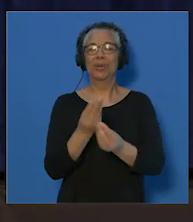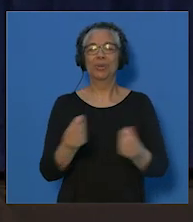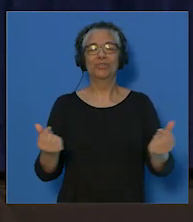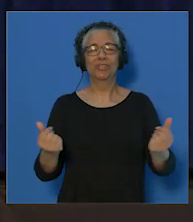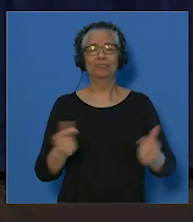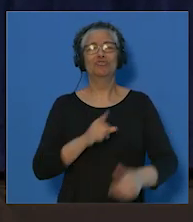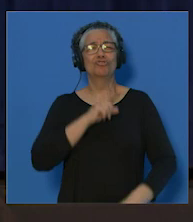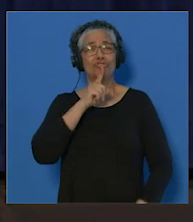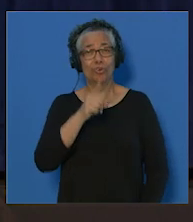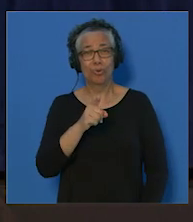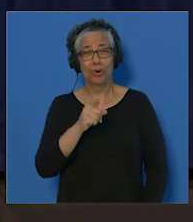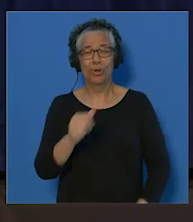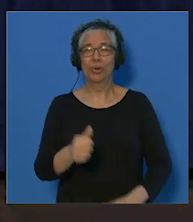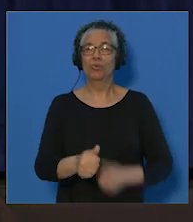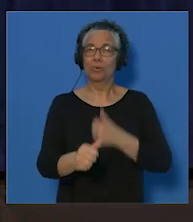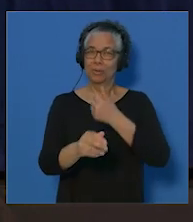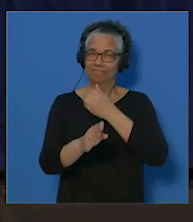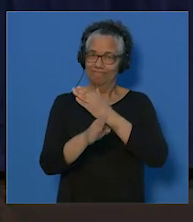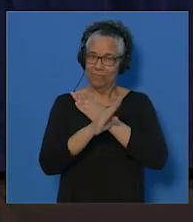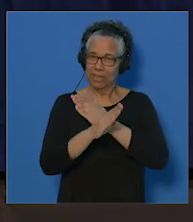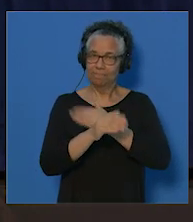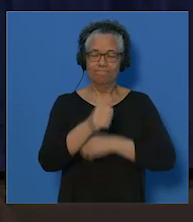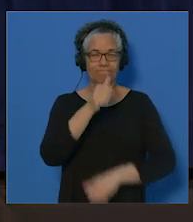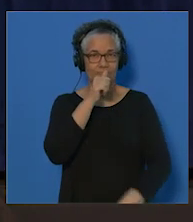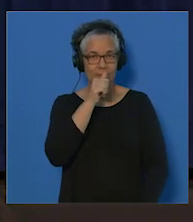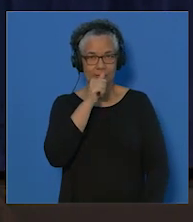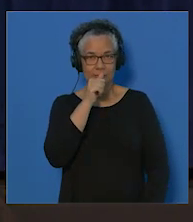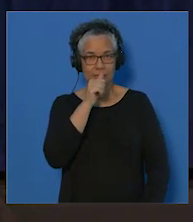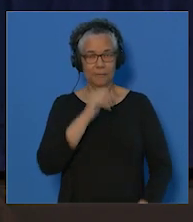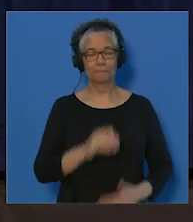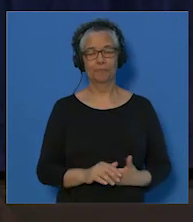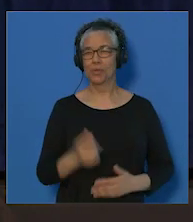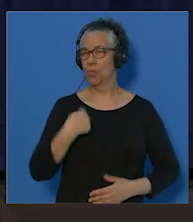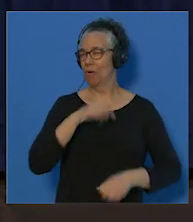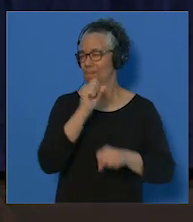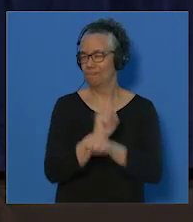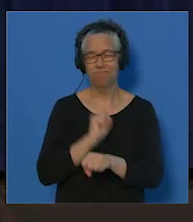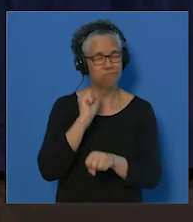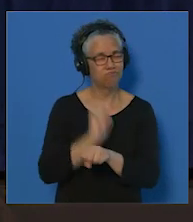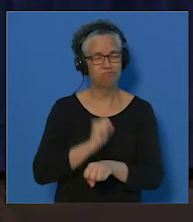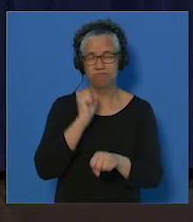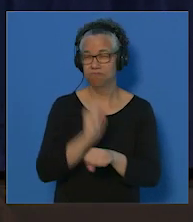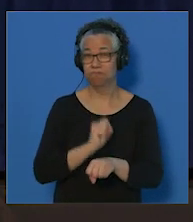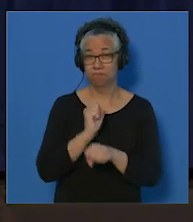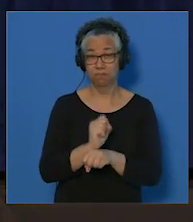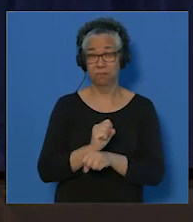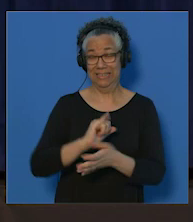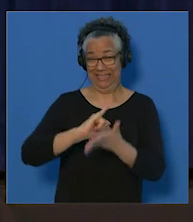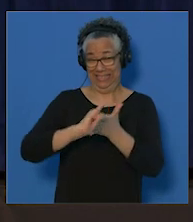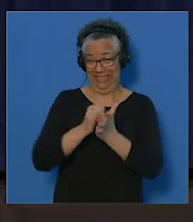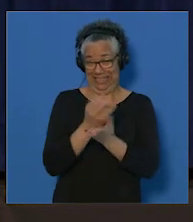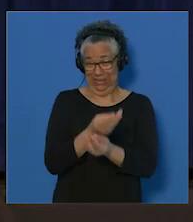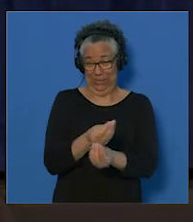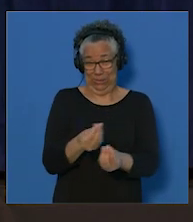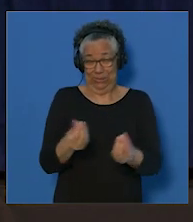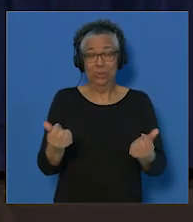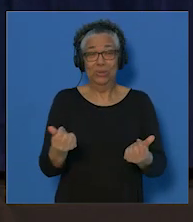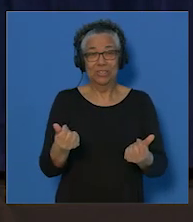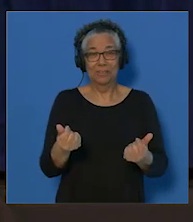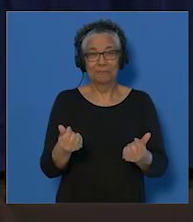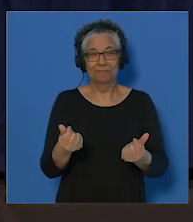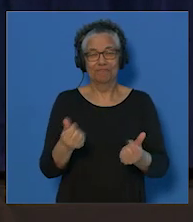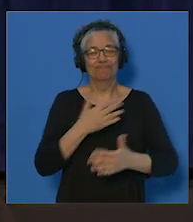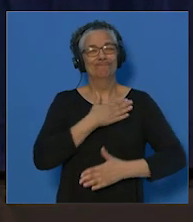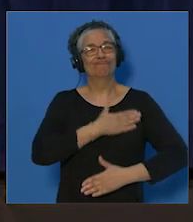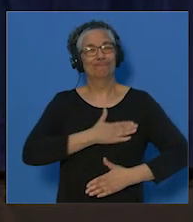protect individuals' privacies. We are working as quickly as possible on these particular solutions, and we'll be pleased to